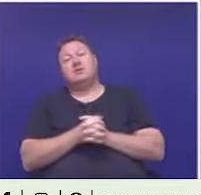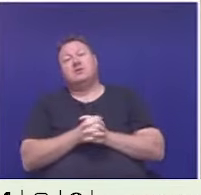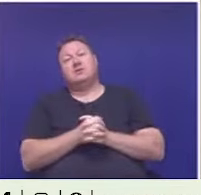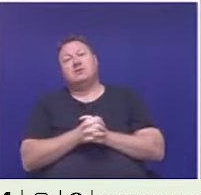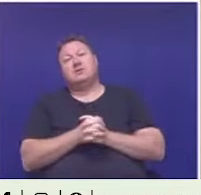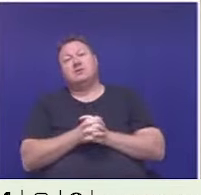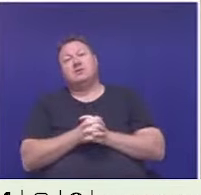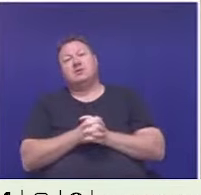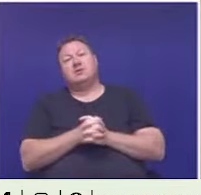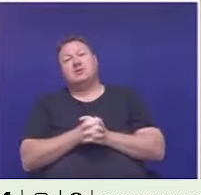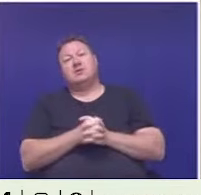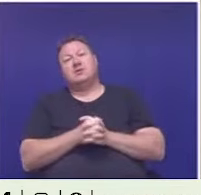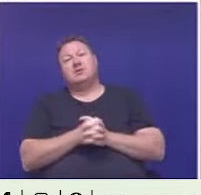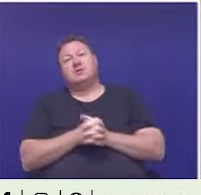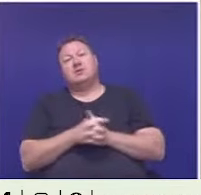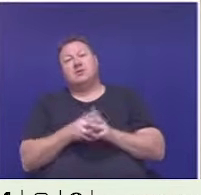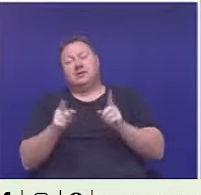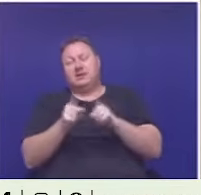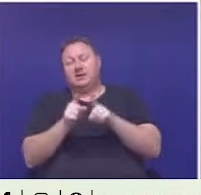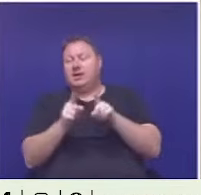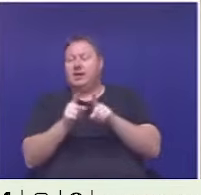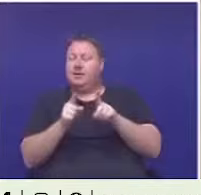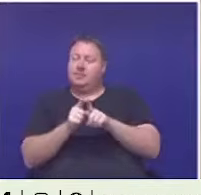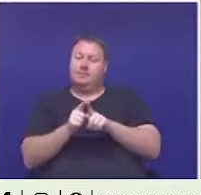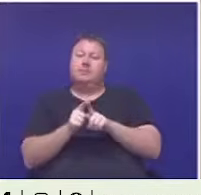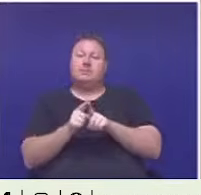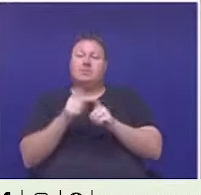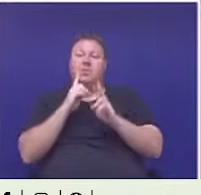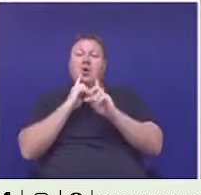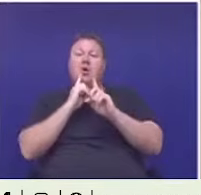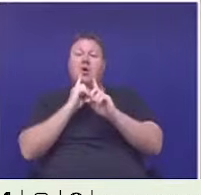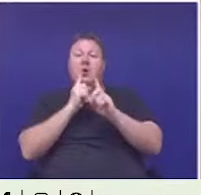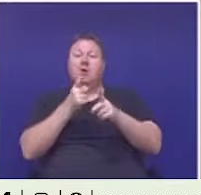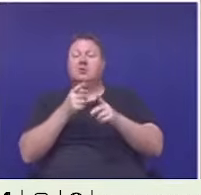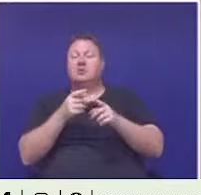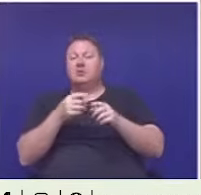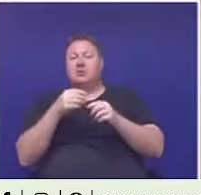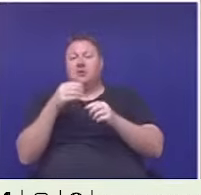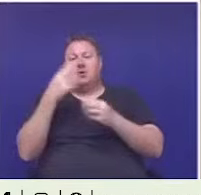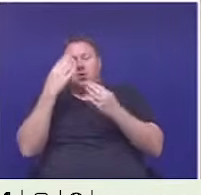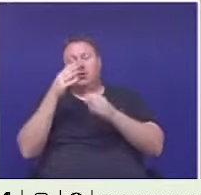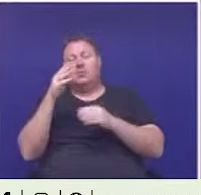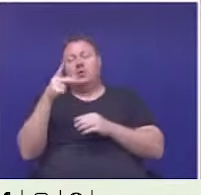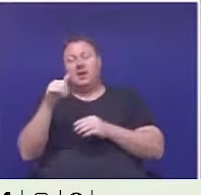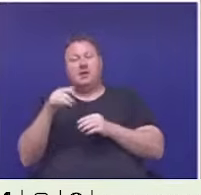answering Honorable Kennedy, those are the steps that we're doing for that specific school in particular.